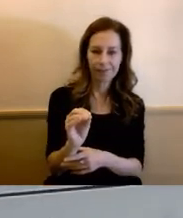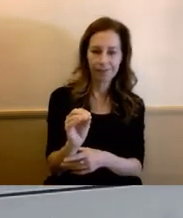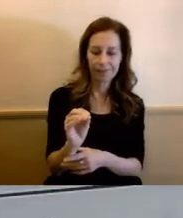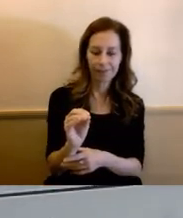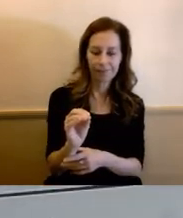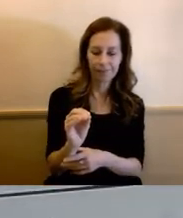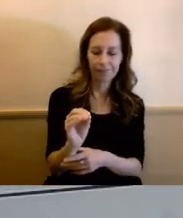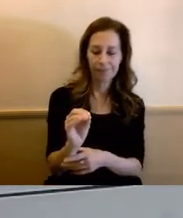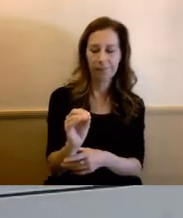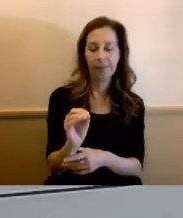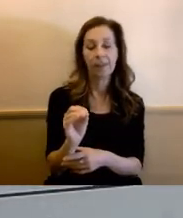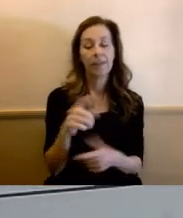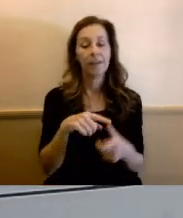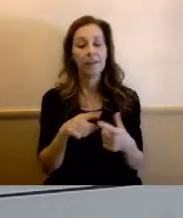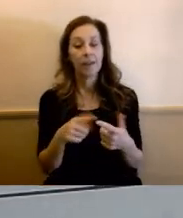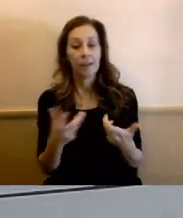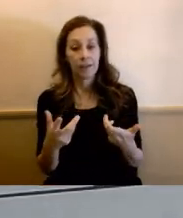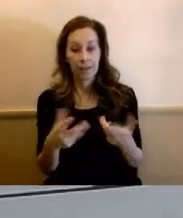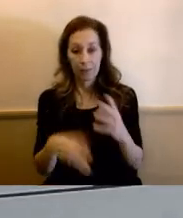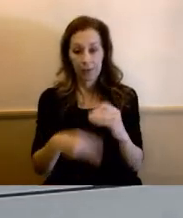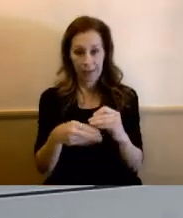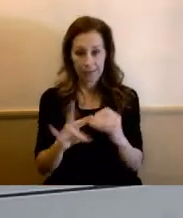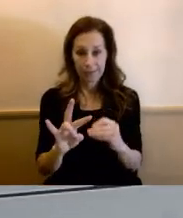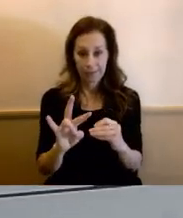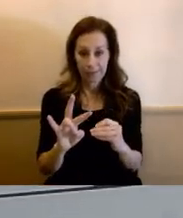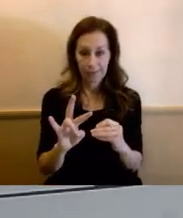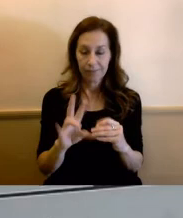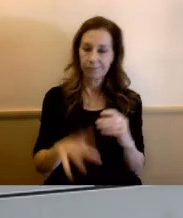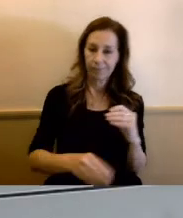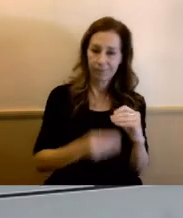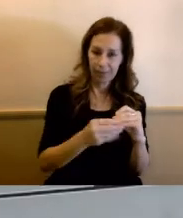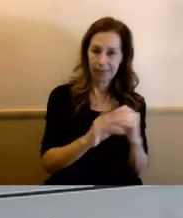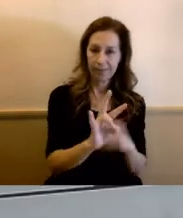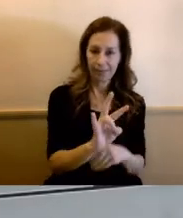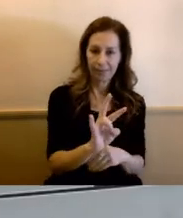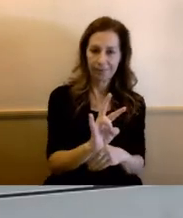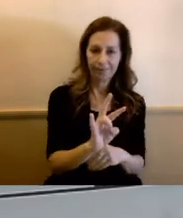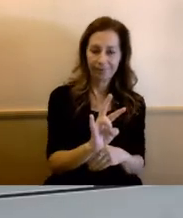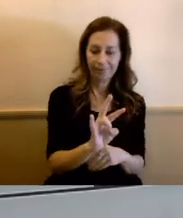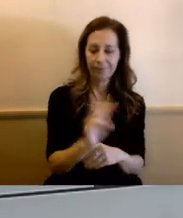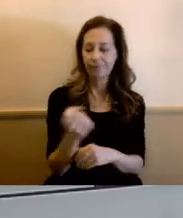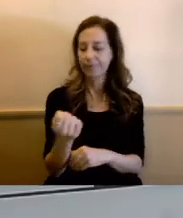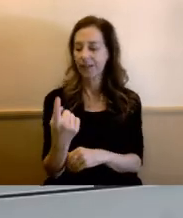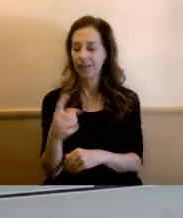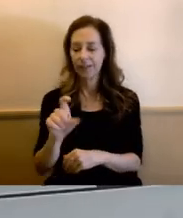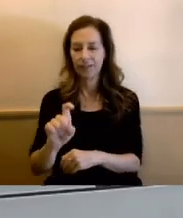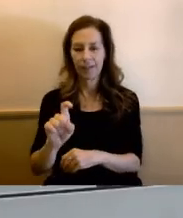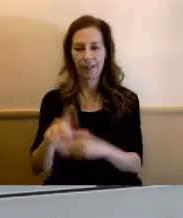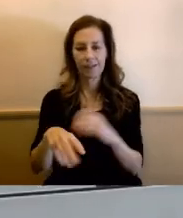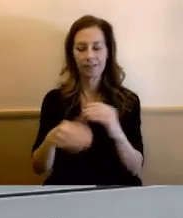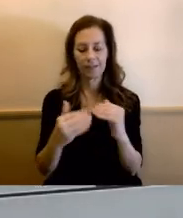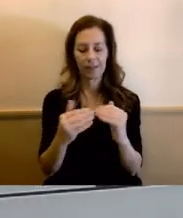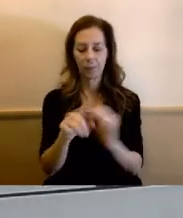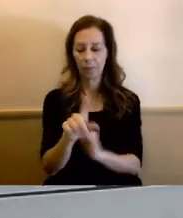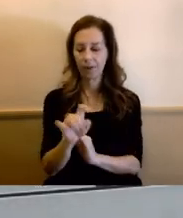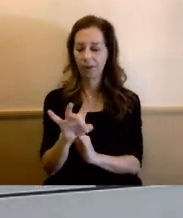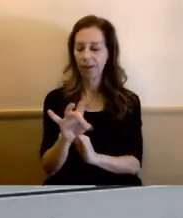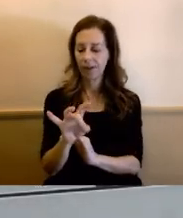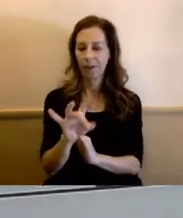Then I'm going to add 7. Add 7. 11x equals 187.